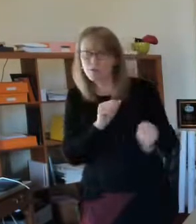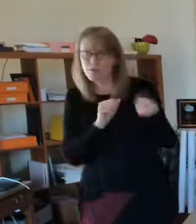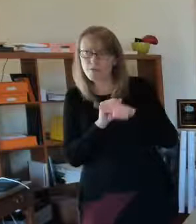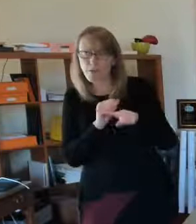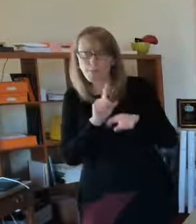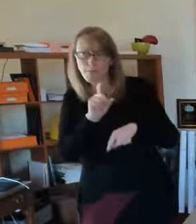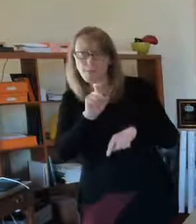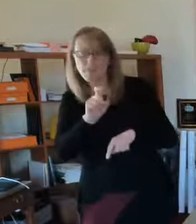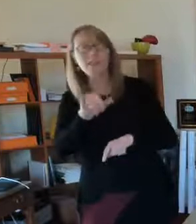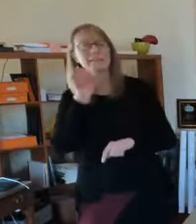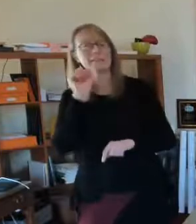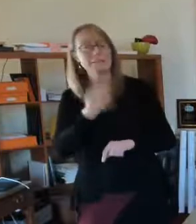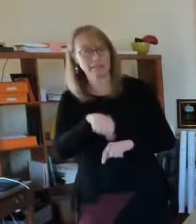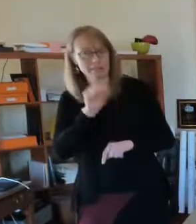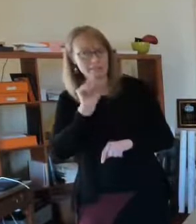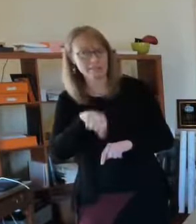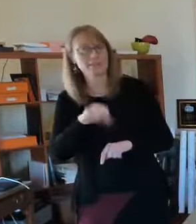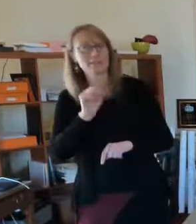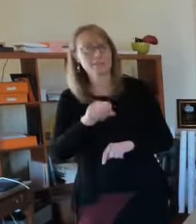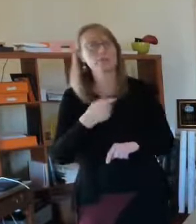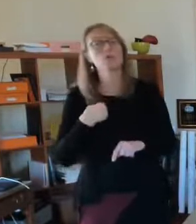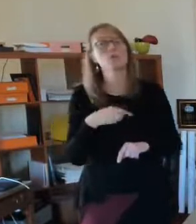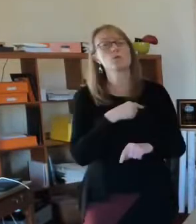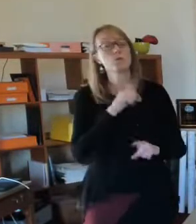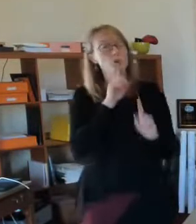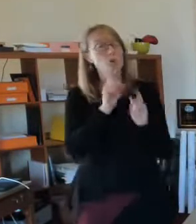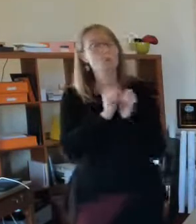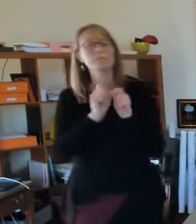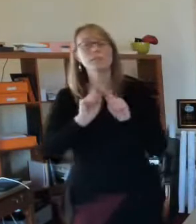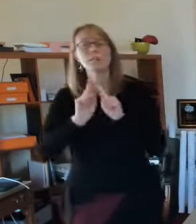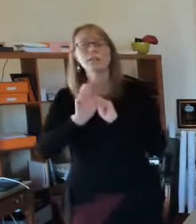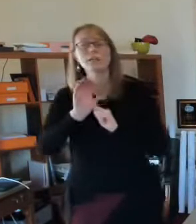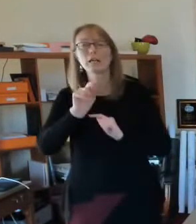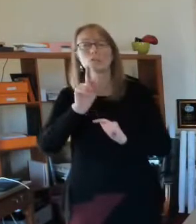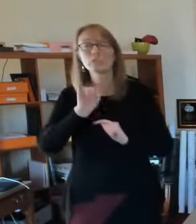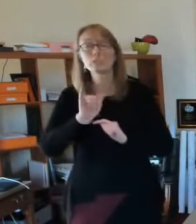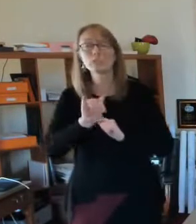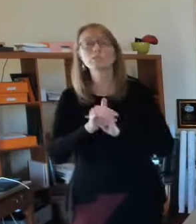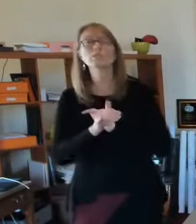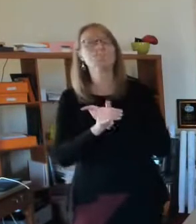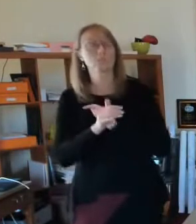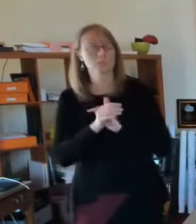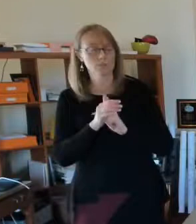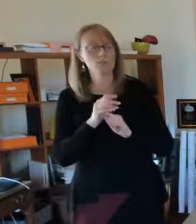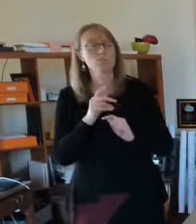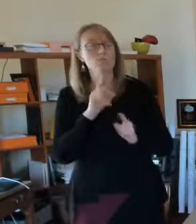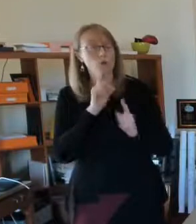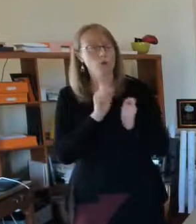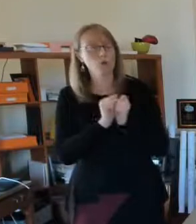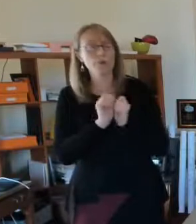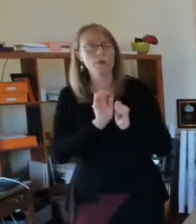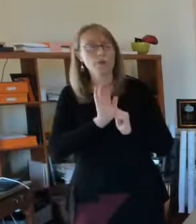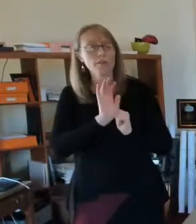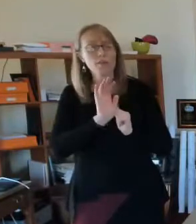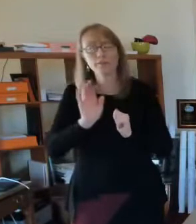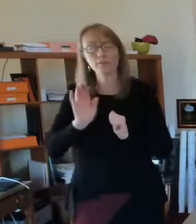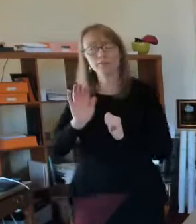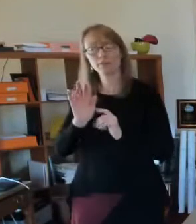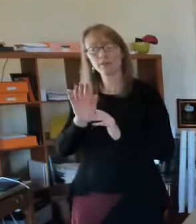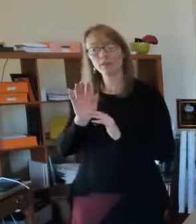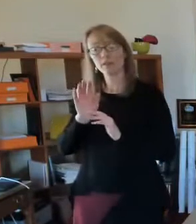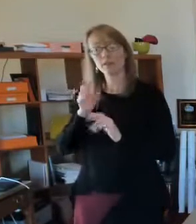health departments in those counties. I mentioned earlier the Pandemic Task Force, which we are a part of, has a call